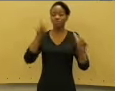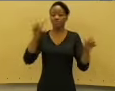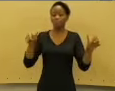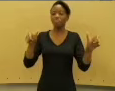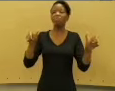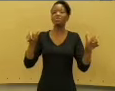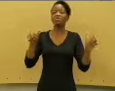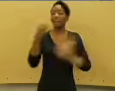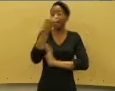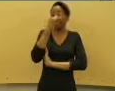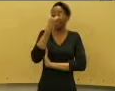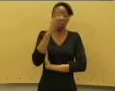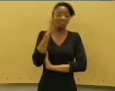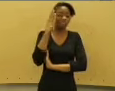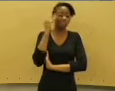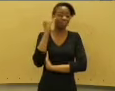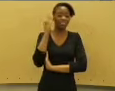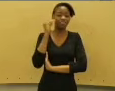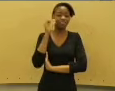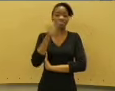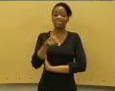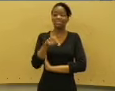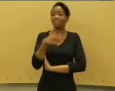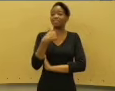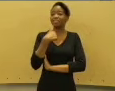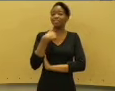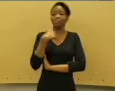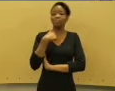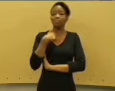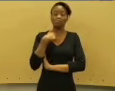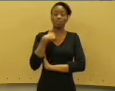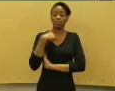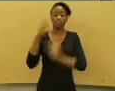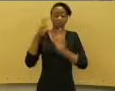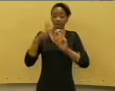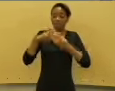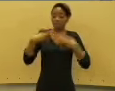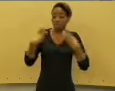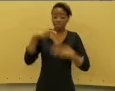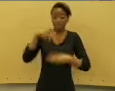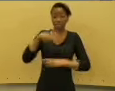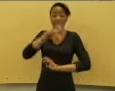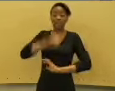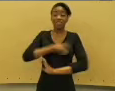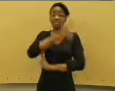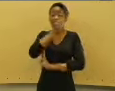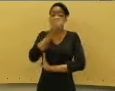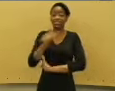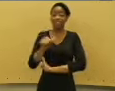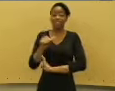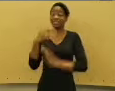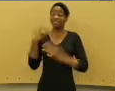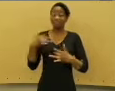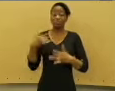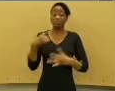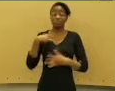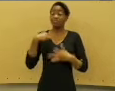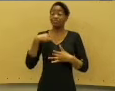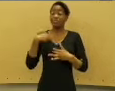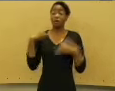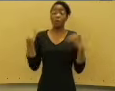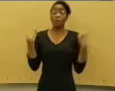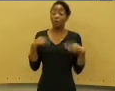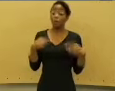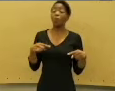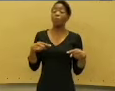experience. If I were to be a victim of sexual violence, I live in South Africa, and it's one of my biggest fears because I'm a dating woman,